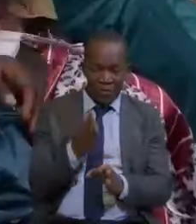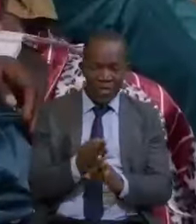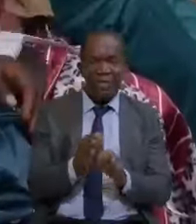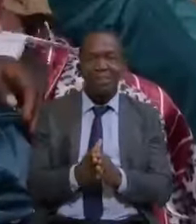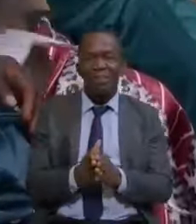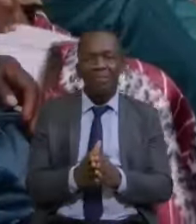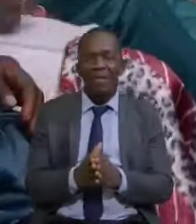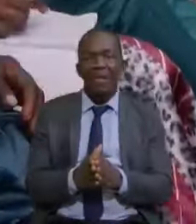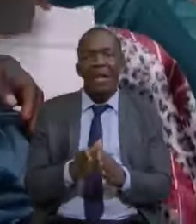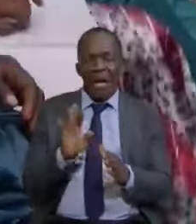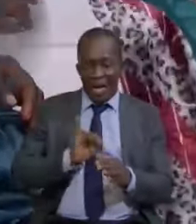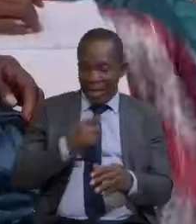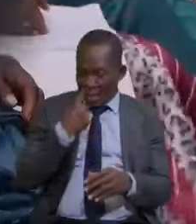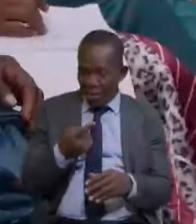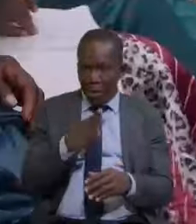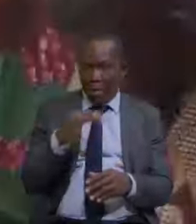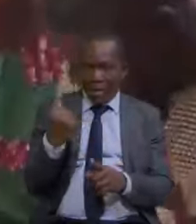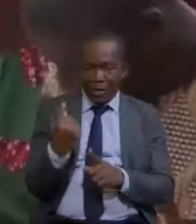the service, go your way.